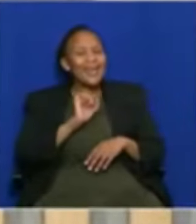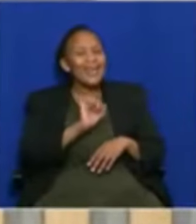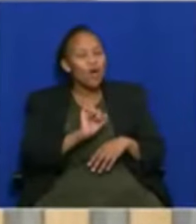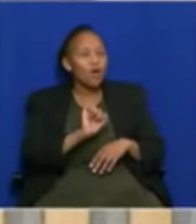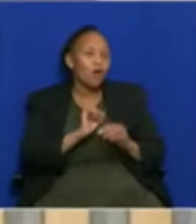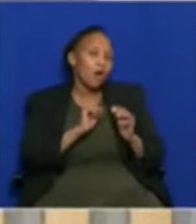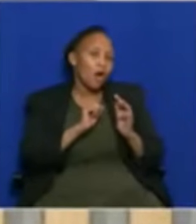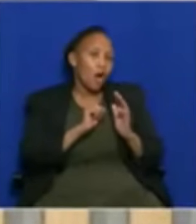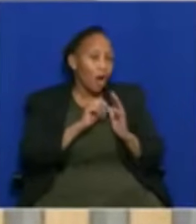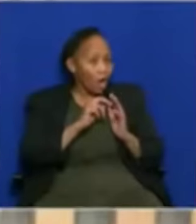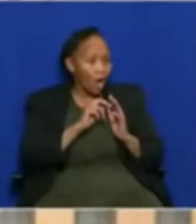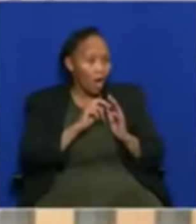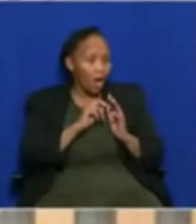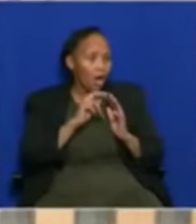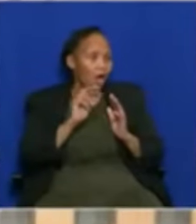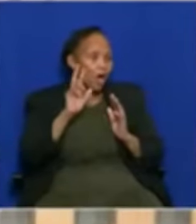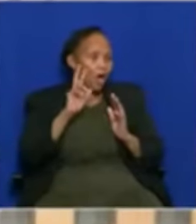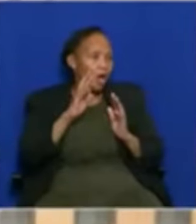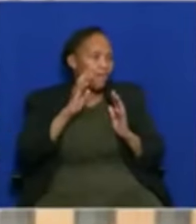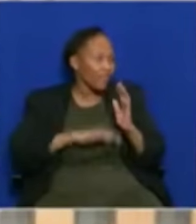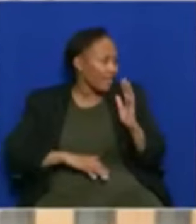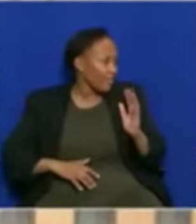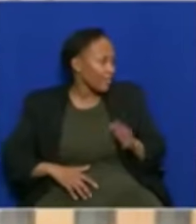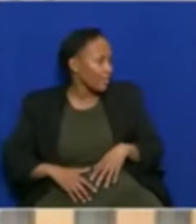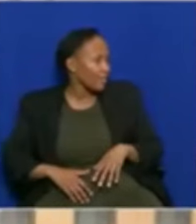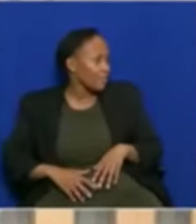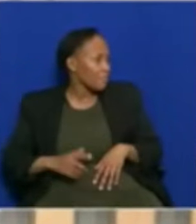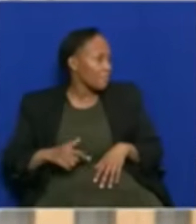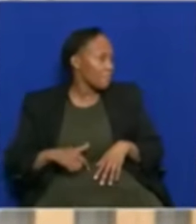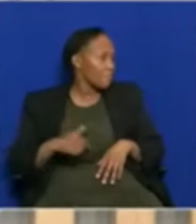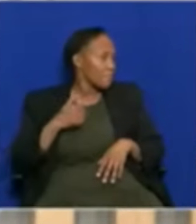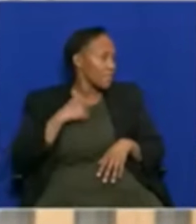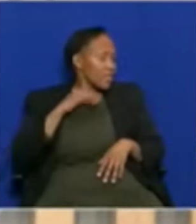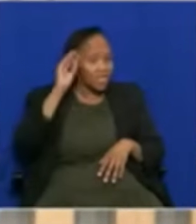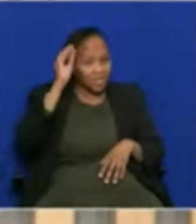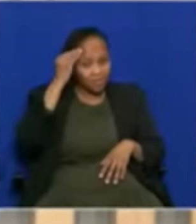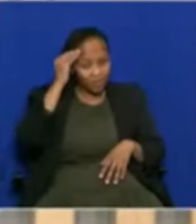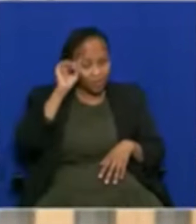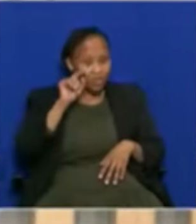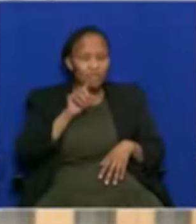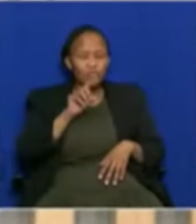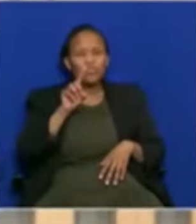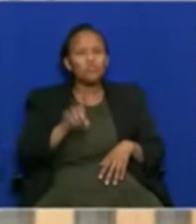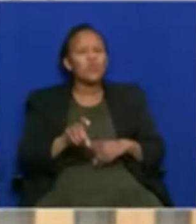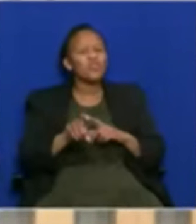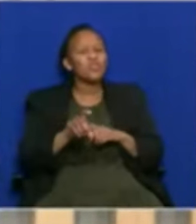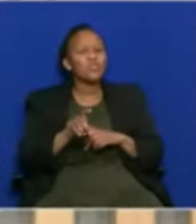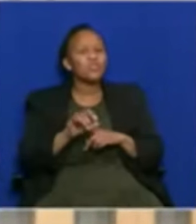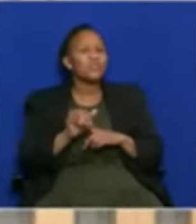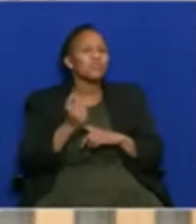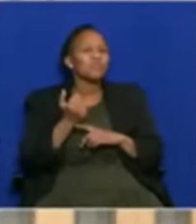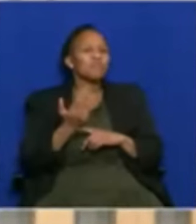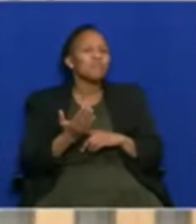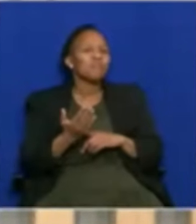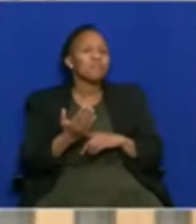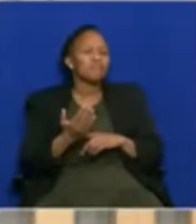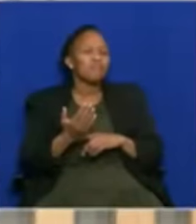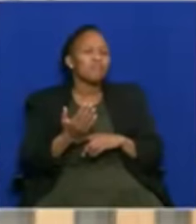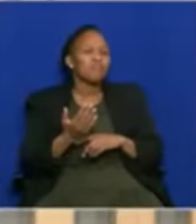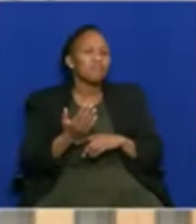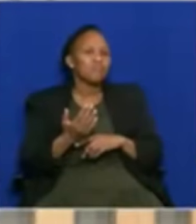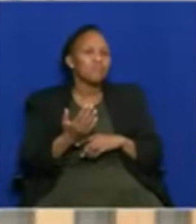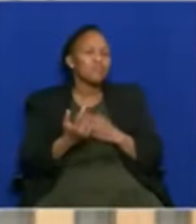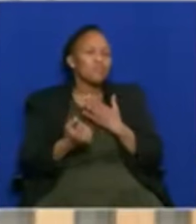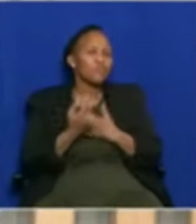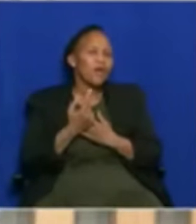I'm interested to find out what question had you posed to receive that answer from him? Or was he just, did he